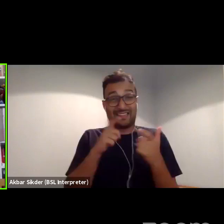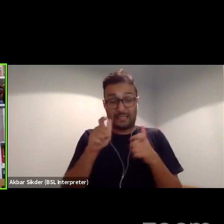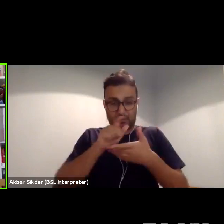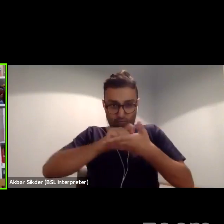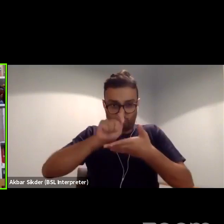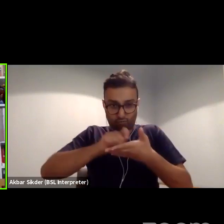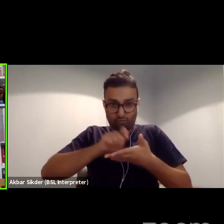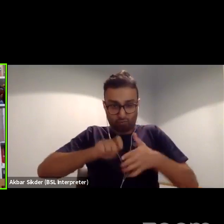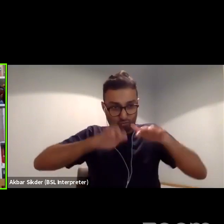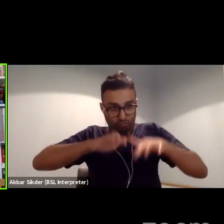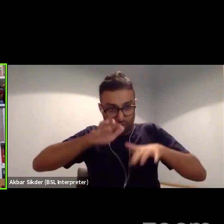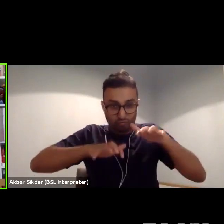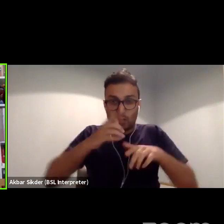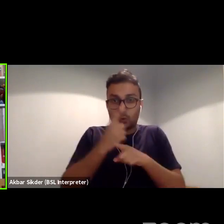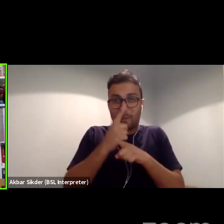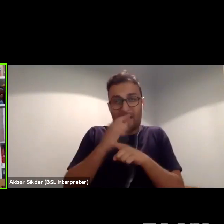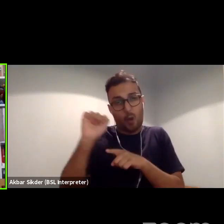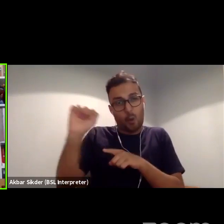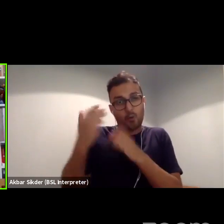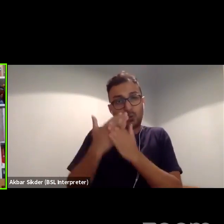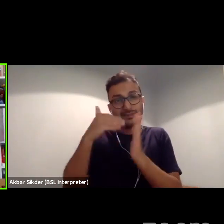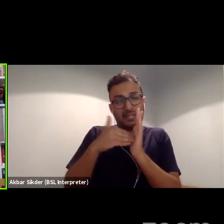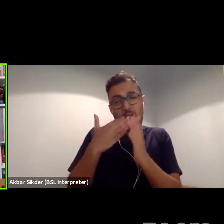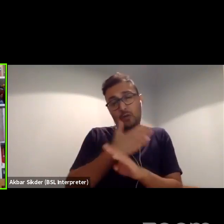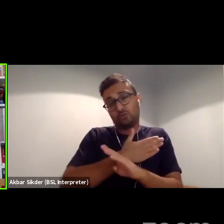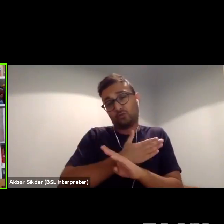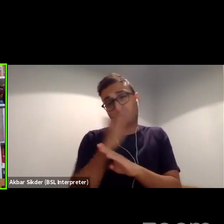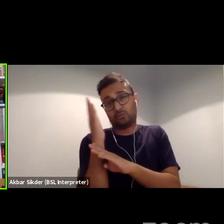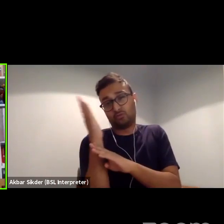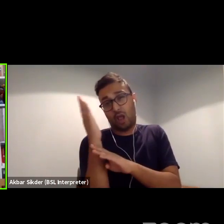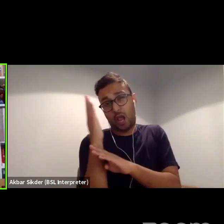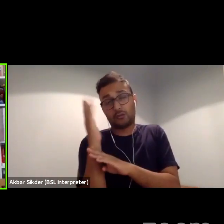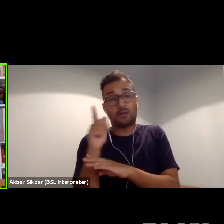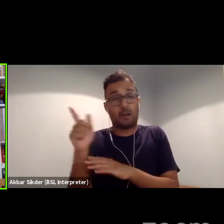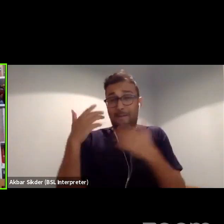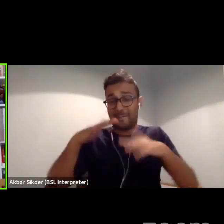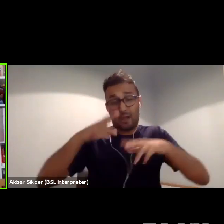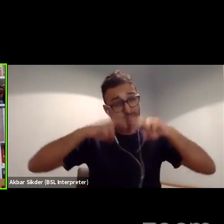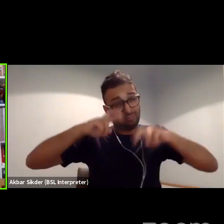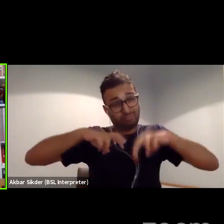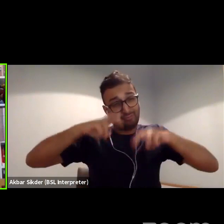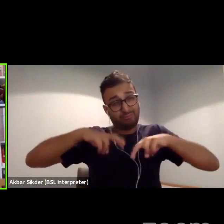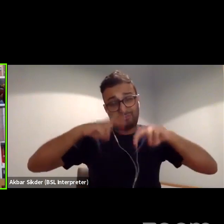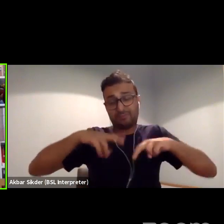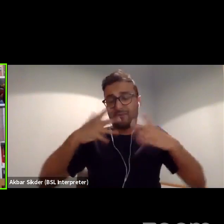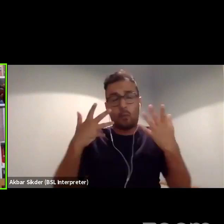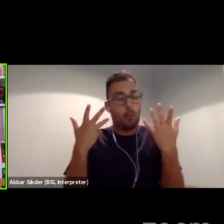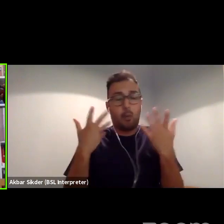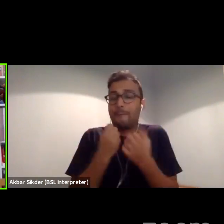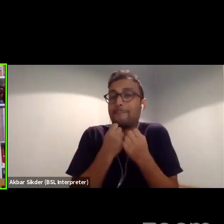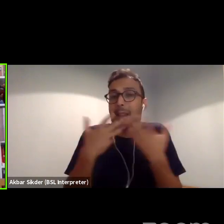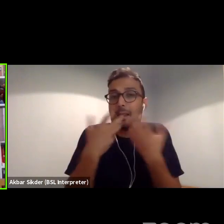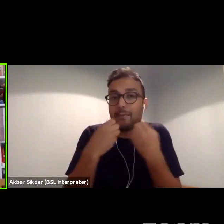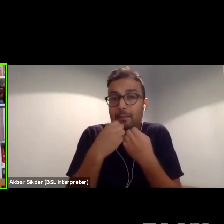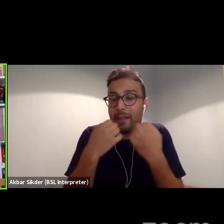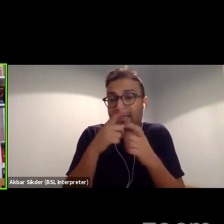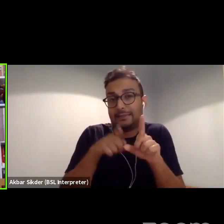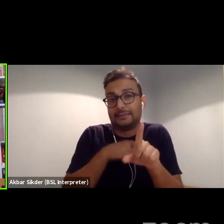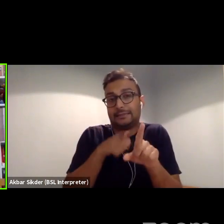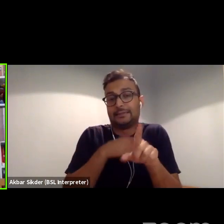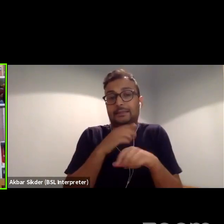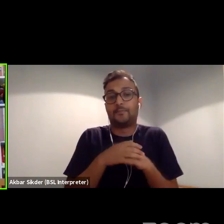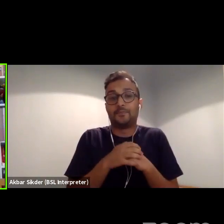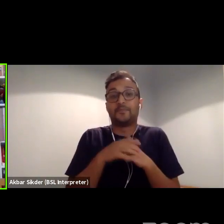Zealand and has studied far-right movements globally for decades now. And last but not least, our very own